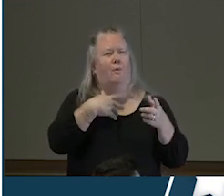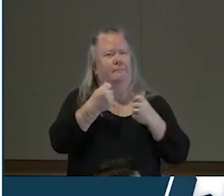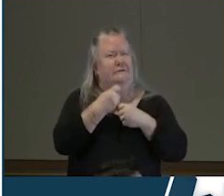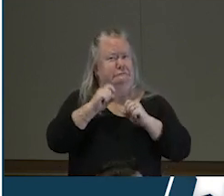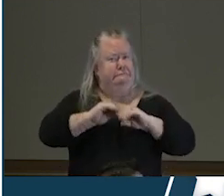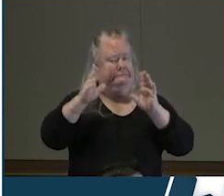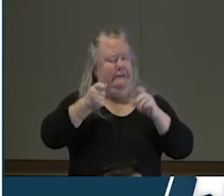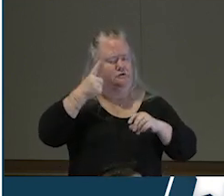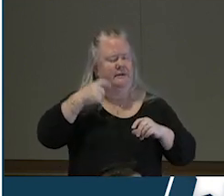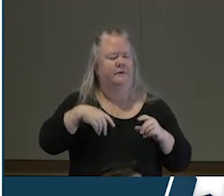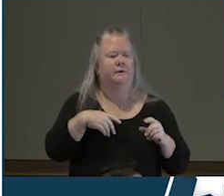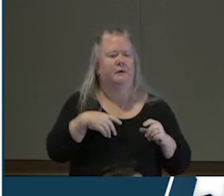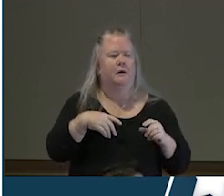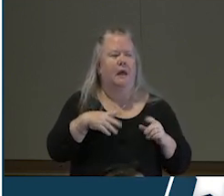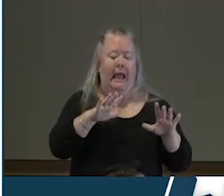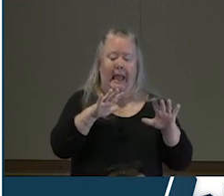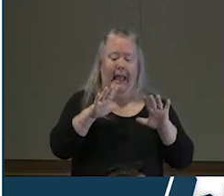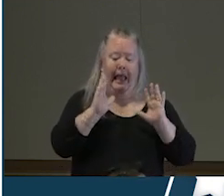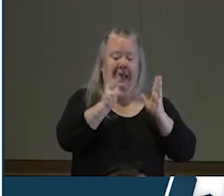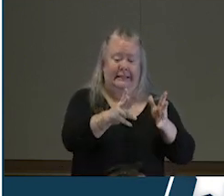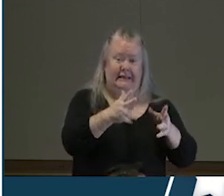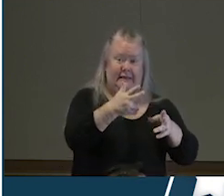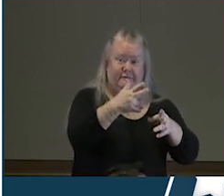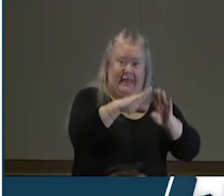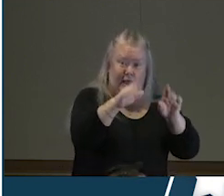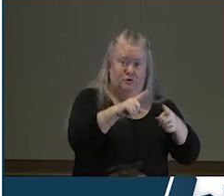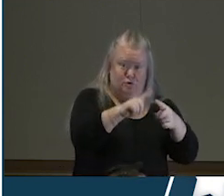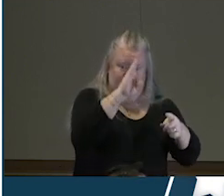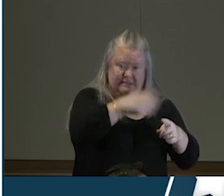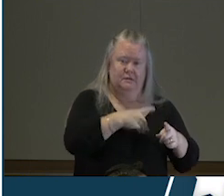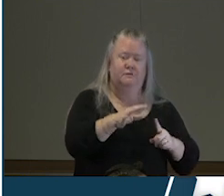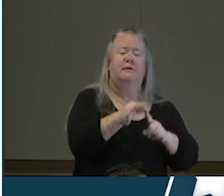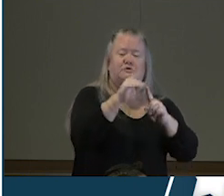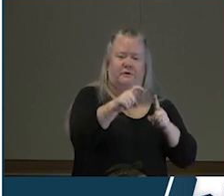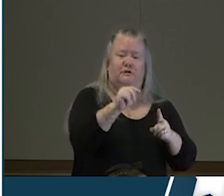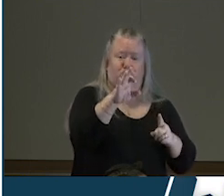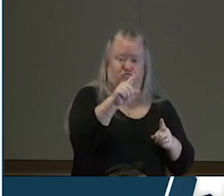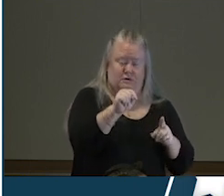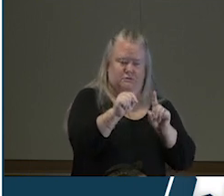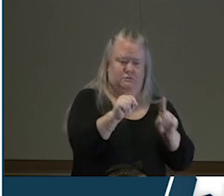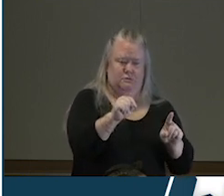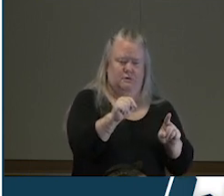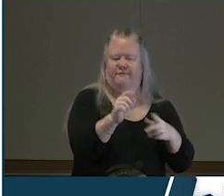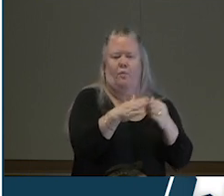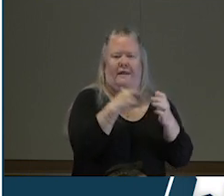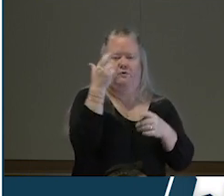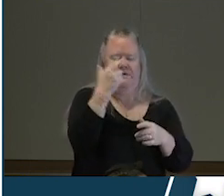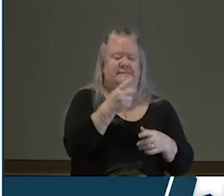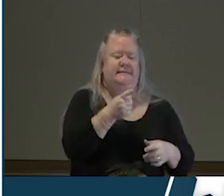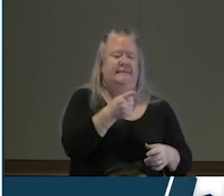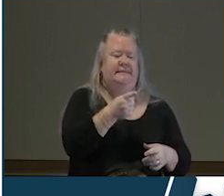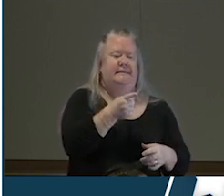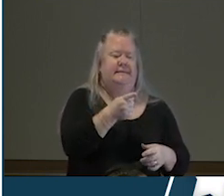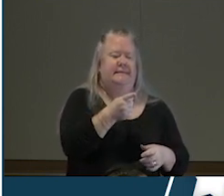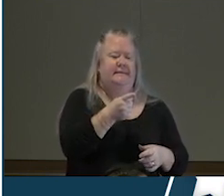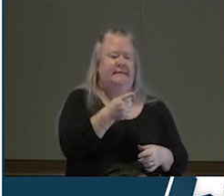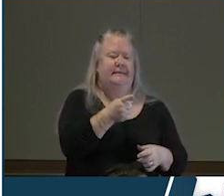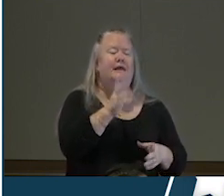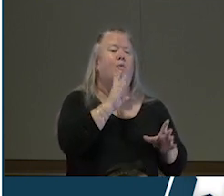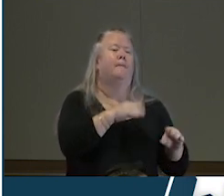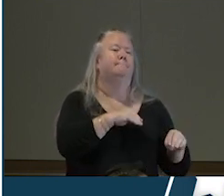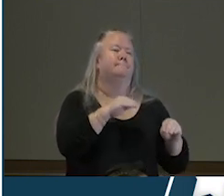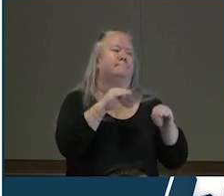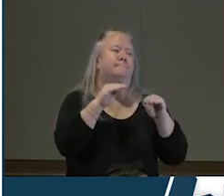this, I leave the house to my son, special needs trust. For whatever reason, he's gonna